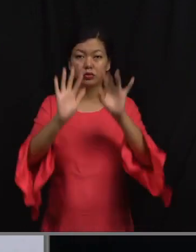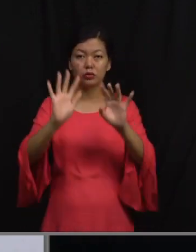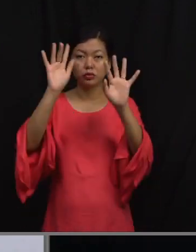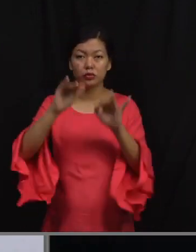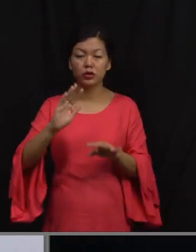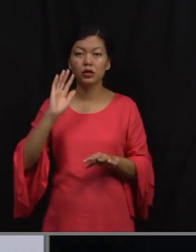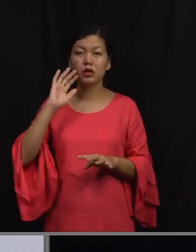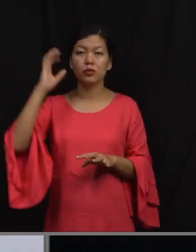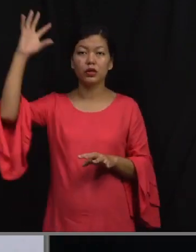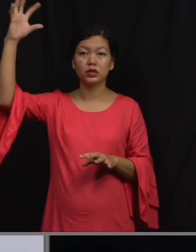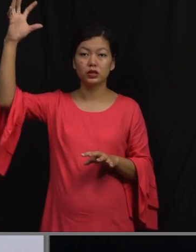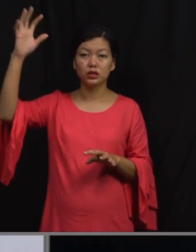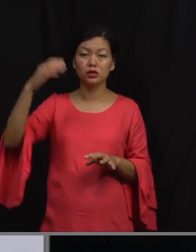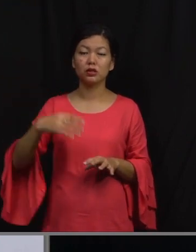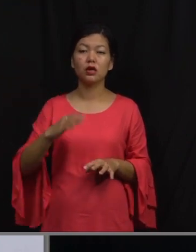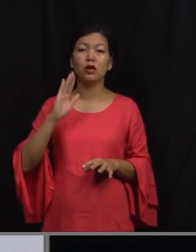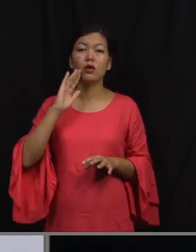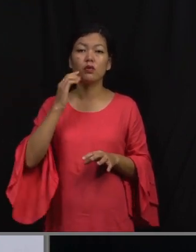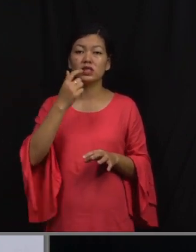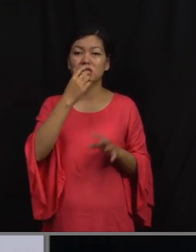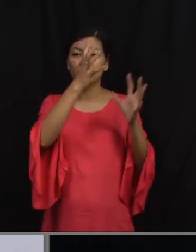which helps us, sorry,